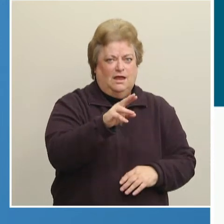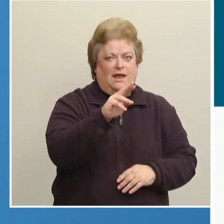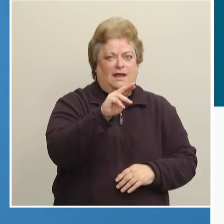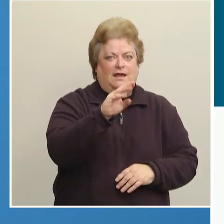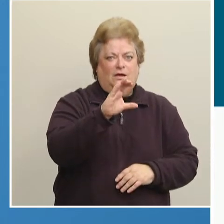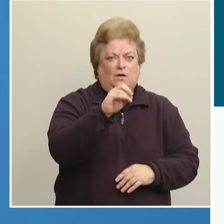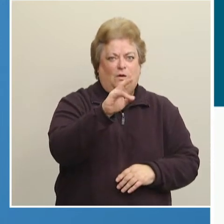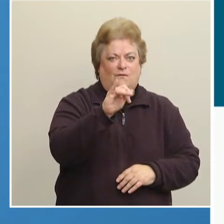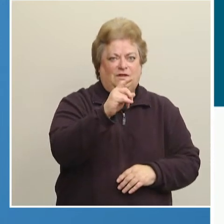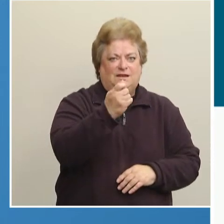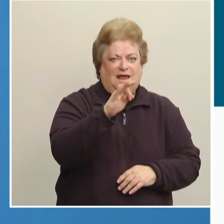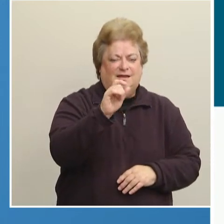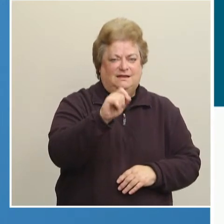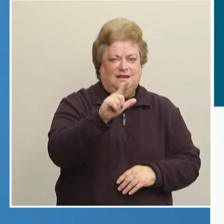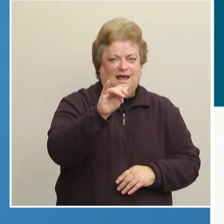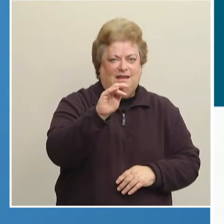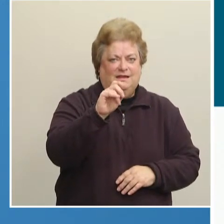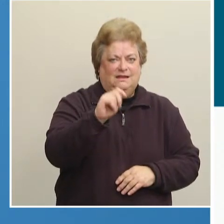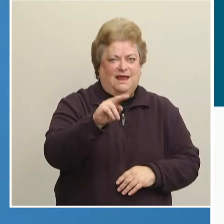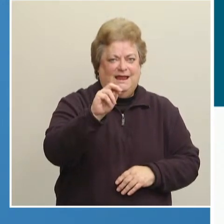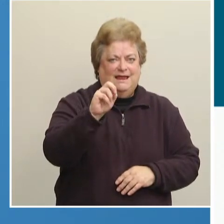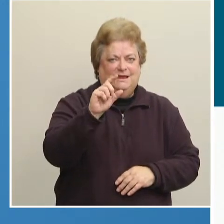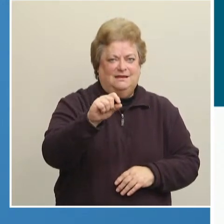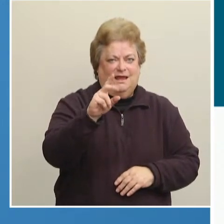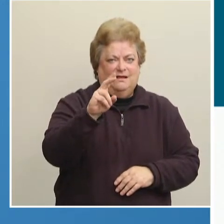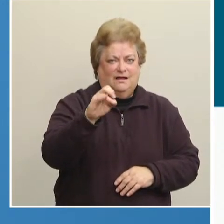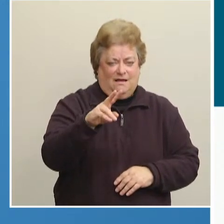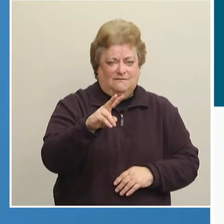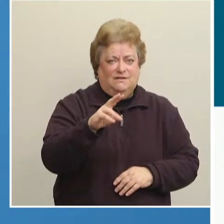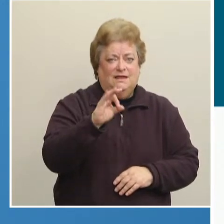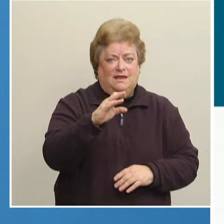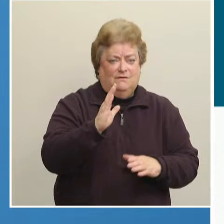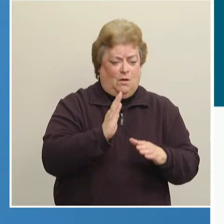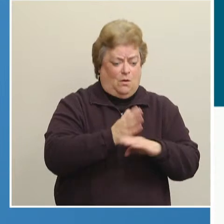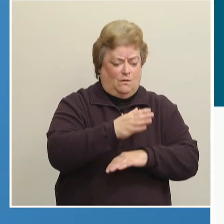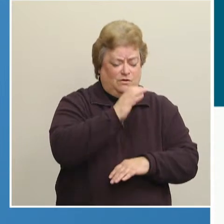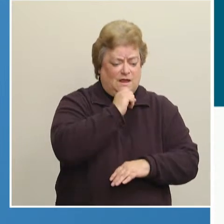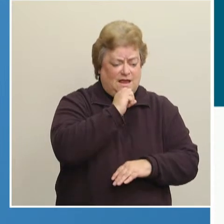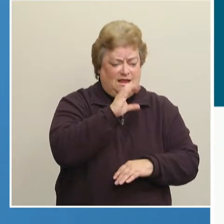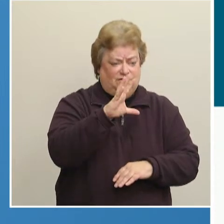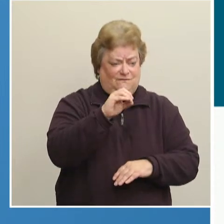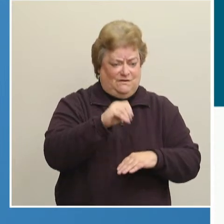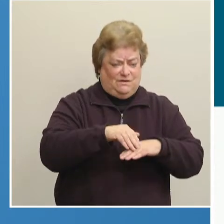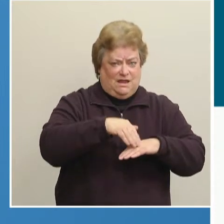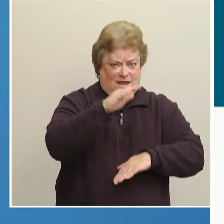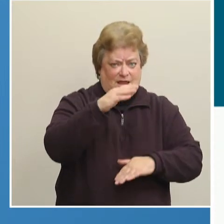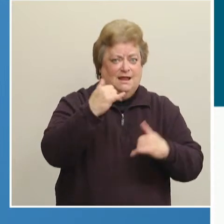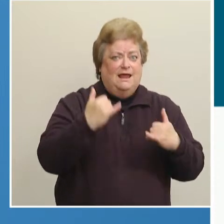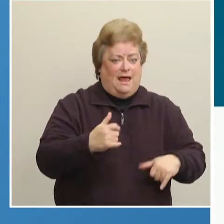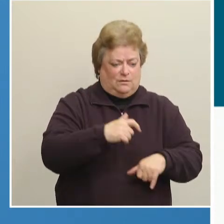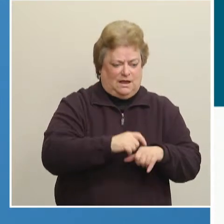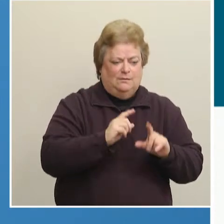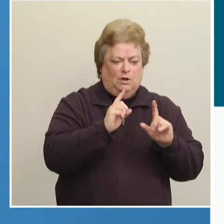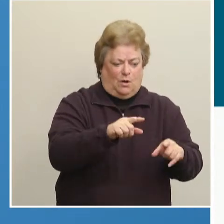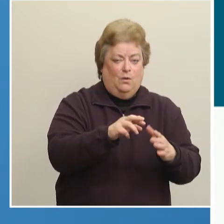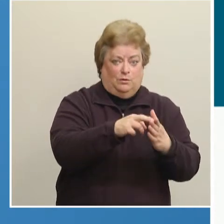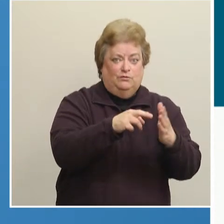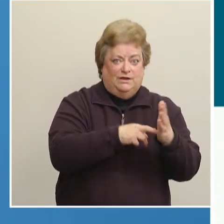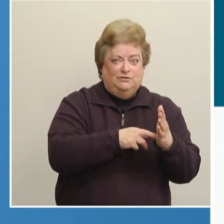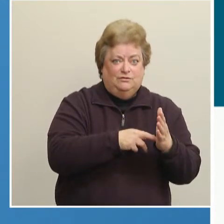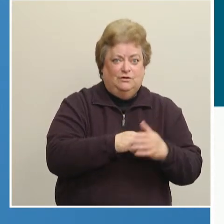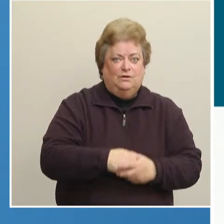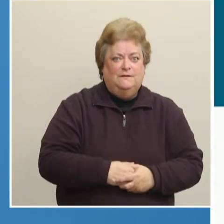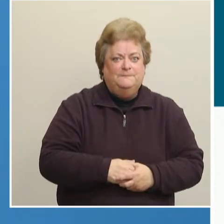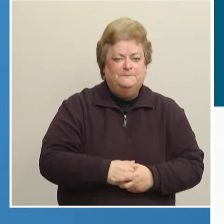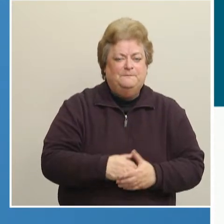covid19.lincoln.ne.gov. Registration only takes a minute, and if you're over 50 years of age, now is the time to get this done. Thank